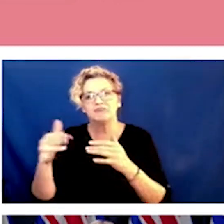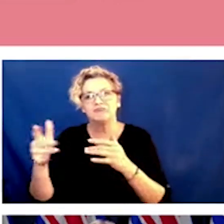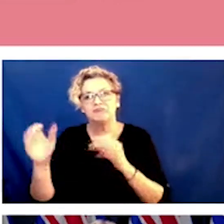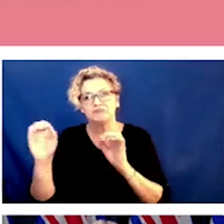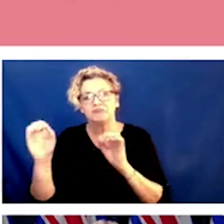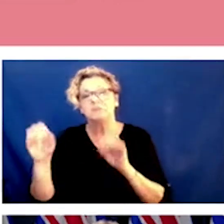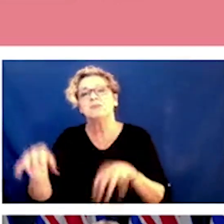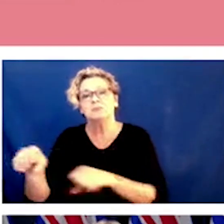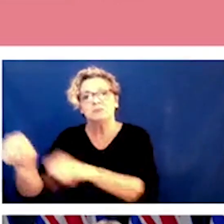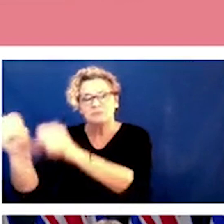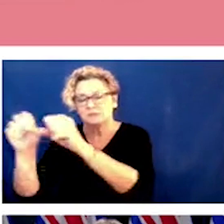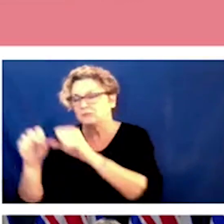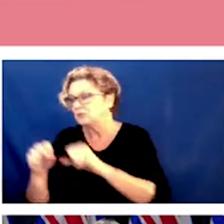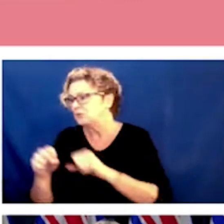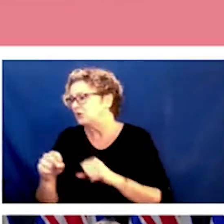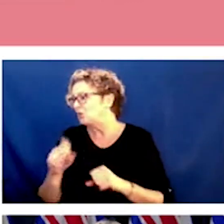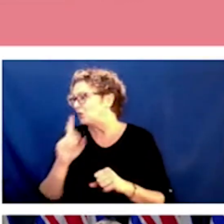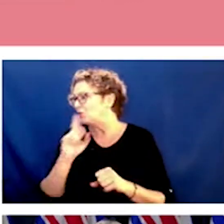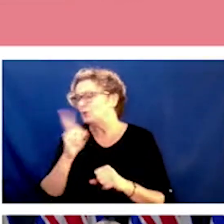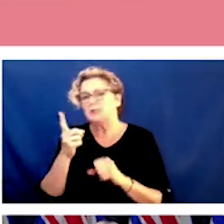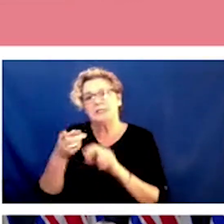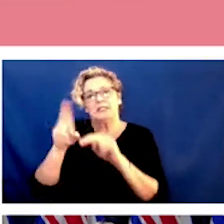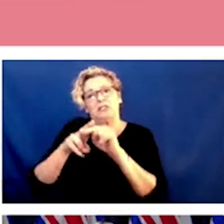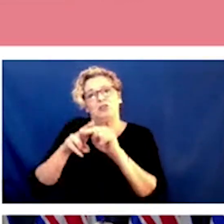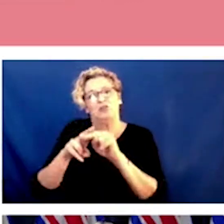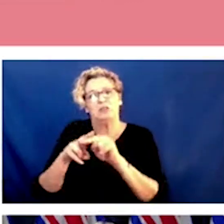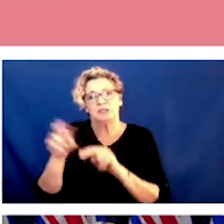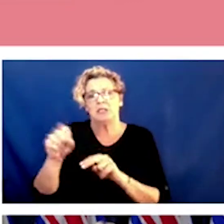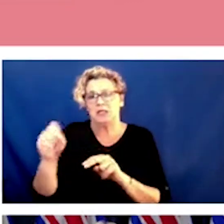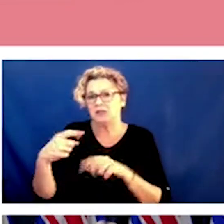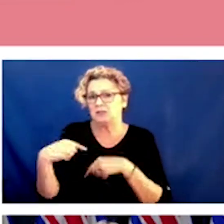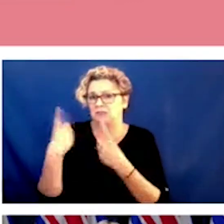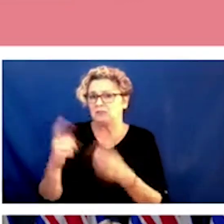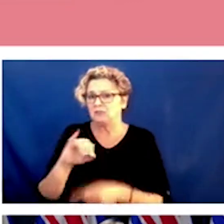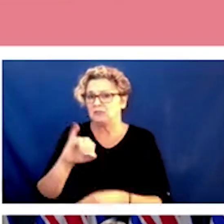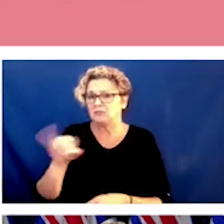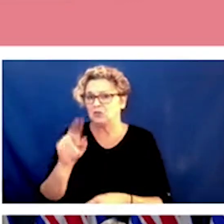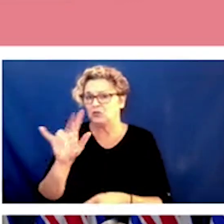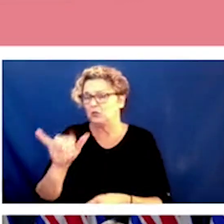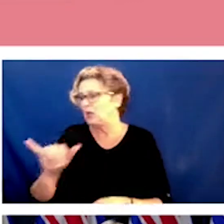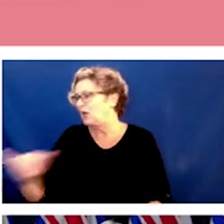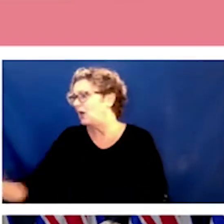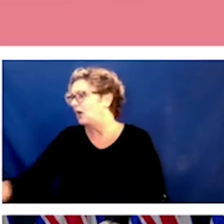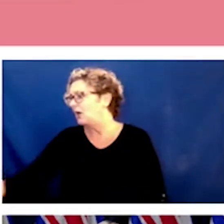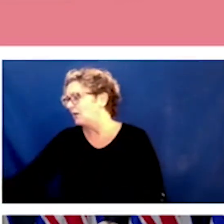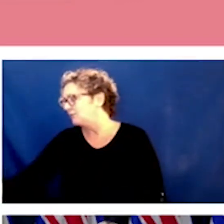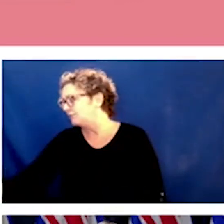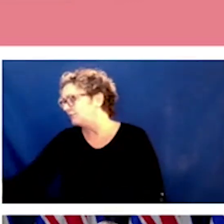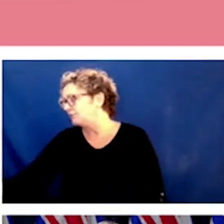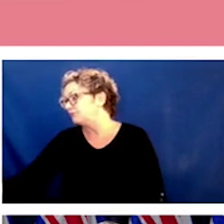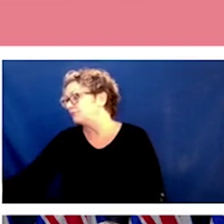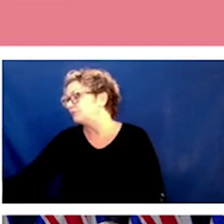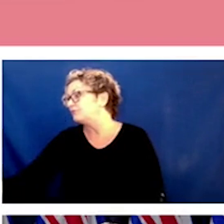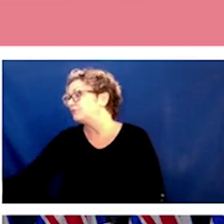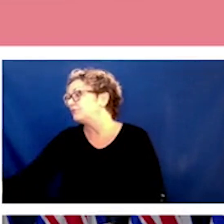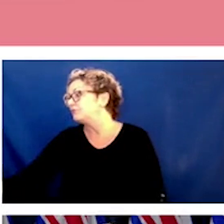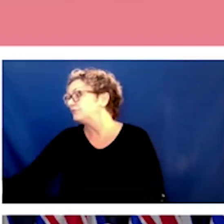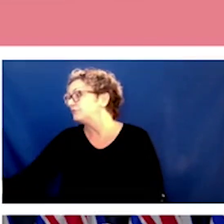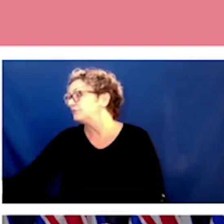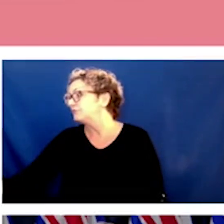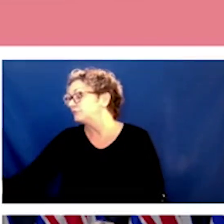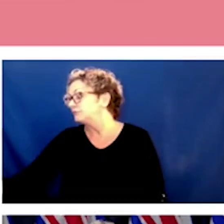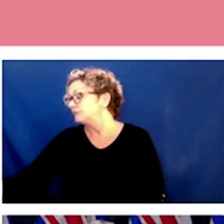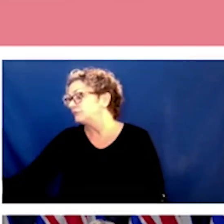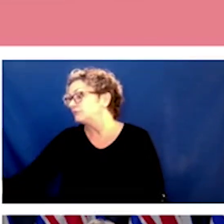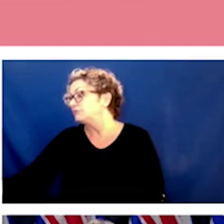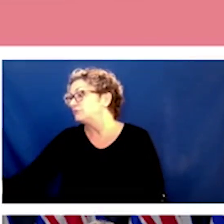This is the epidemic curve, and that is the curve by when the laboratory test is done, so what we call reported date. And